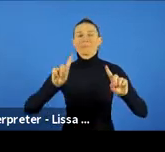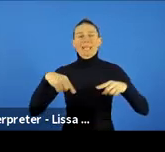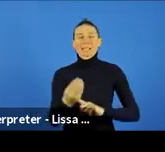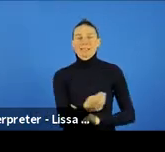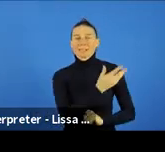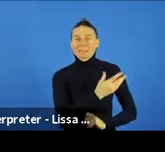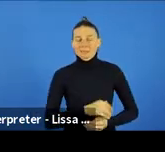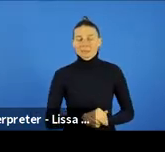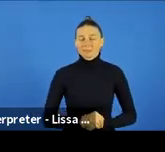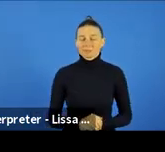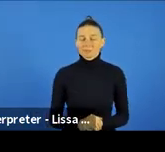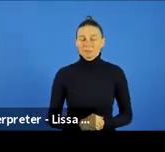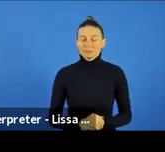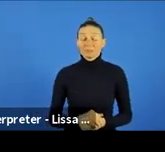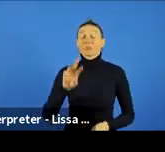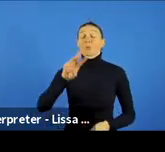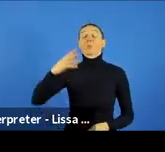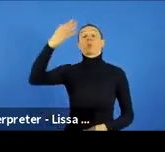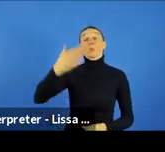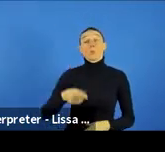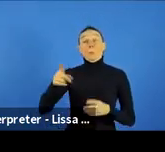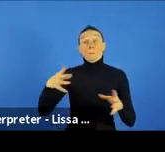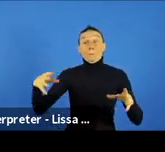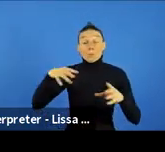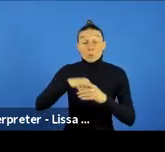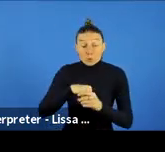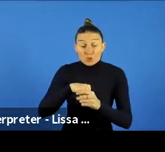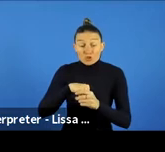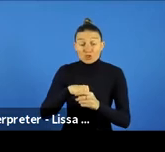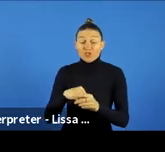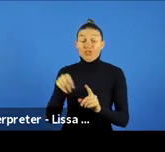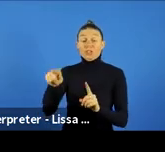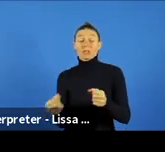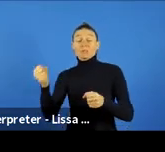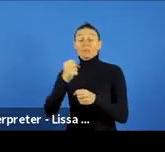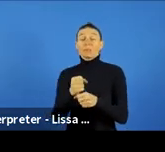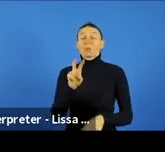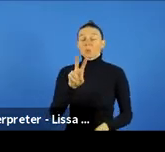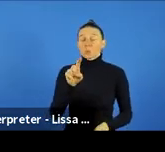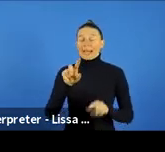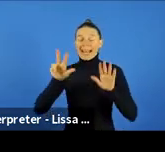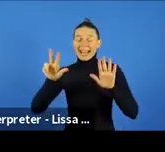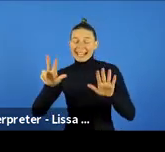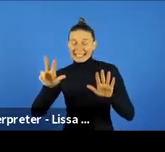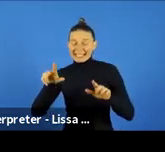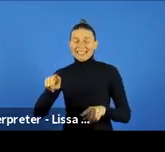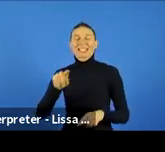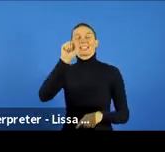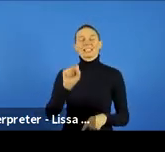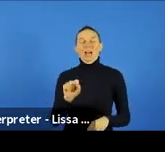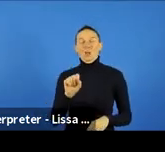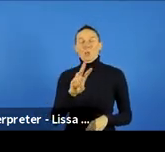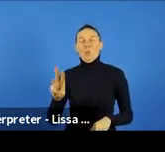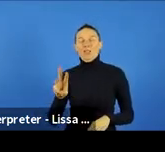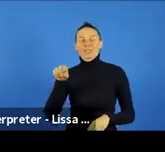Our web inclusion solution, Facility, was founded in 2018 in Limoges, in the southwest of France, and in